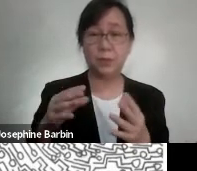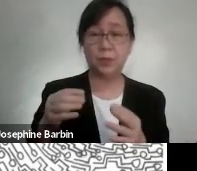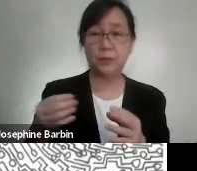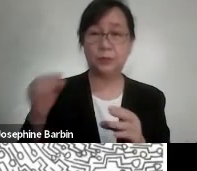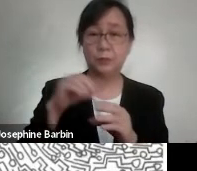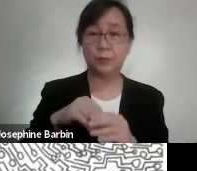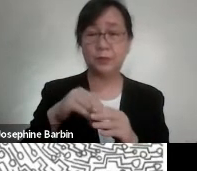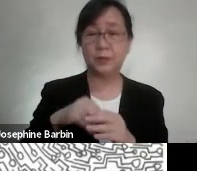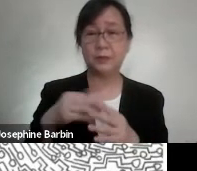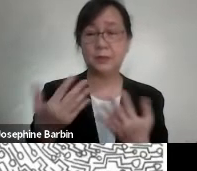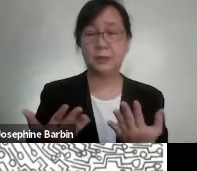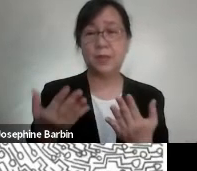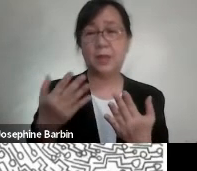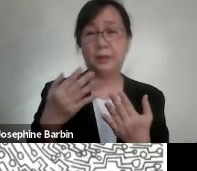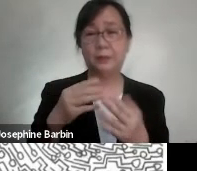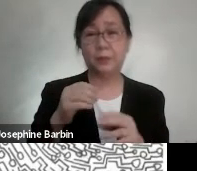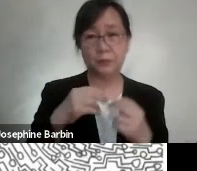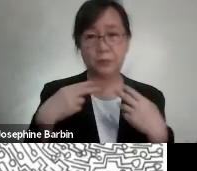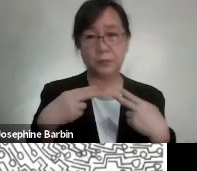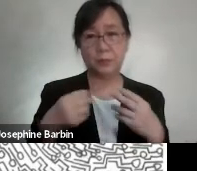can support their health.